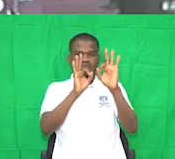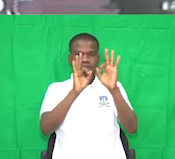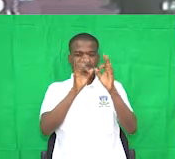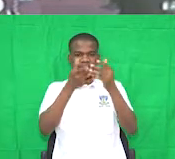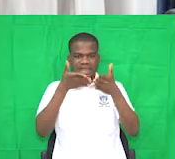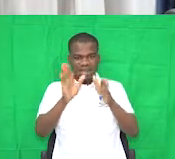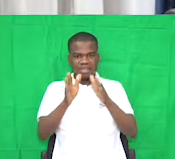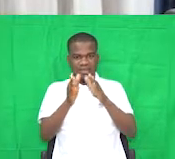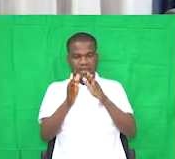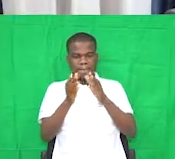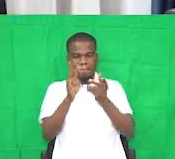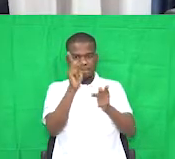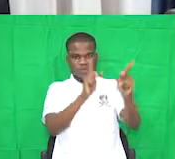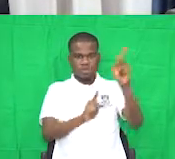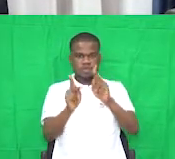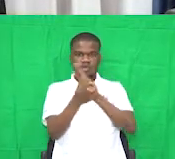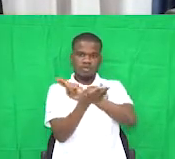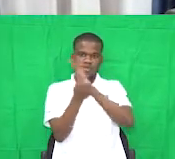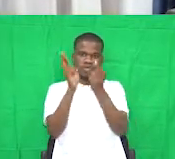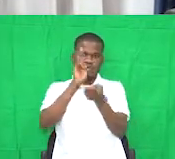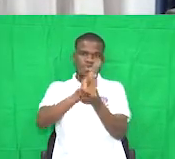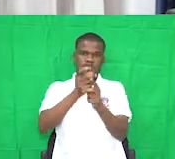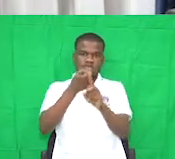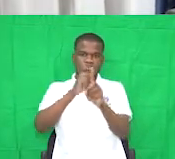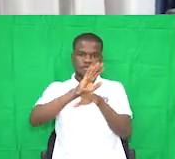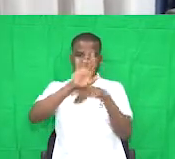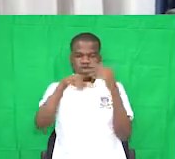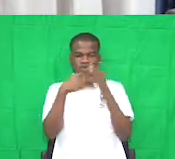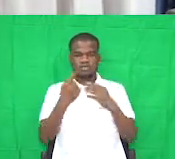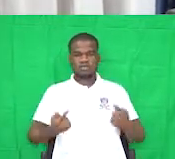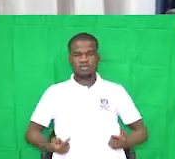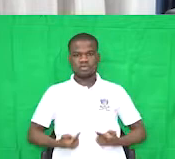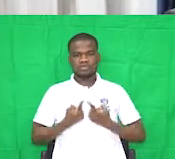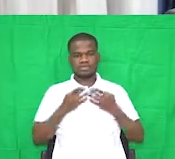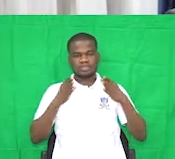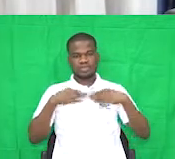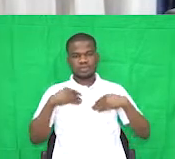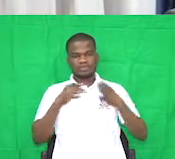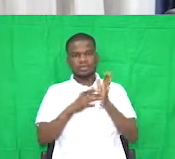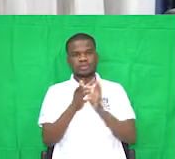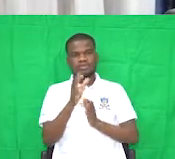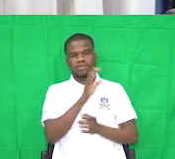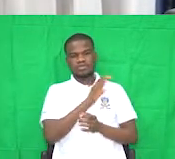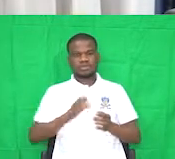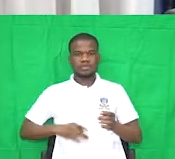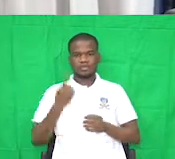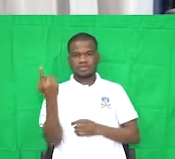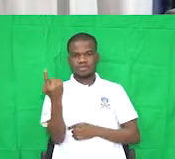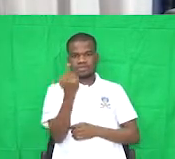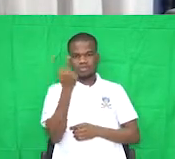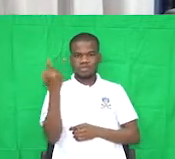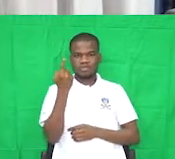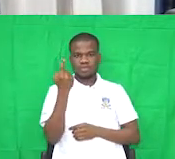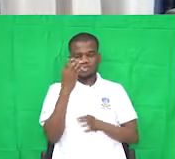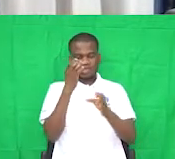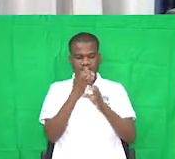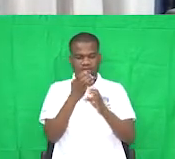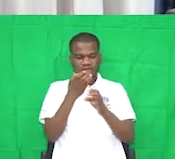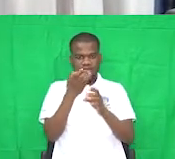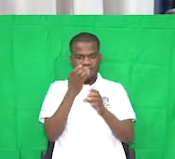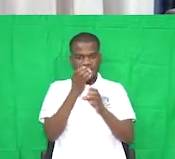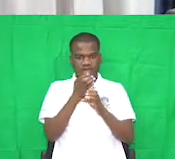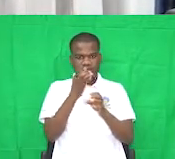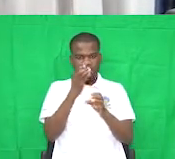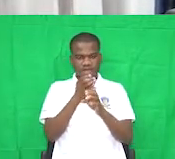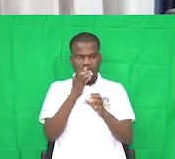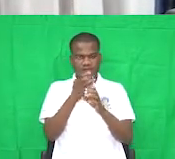of their sins and to accept Jesus Christ as their Savior and Lord. You are further to care for the flock of Christ,